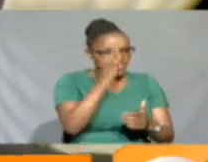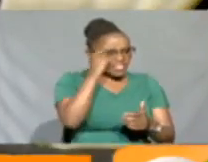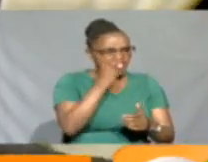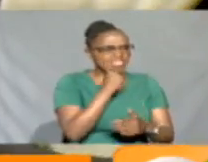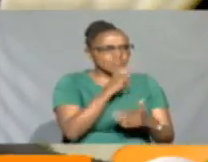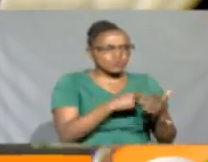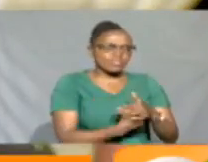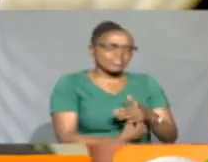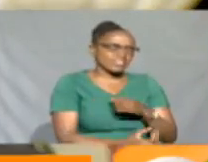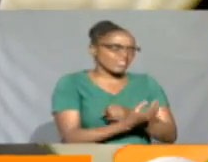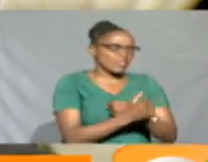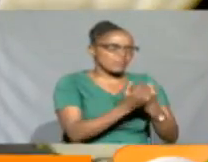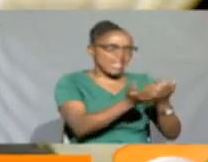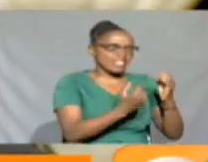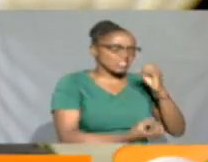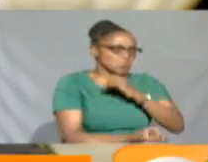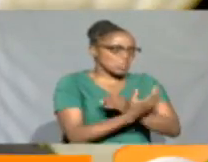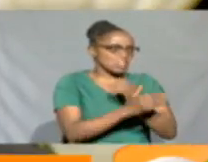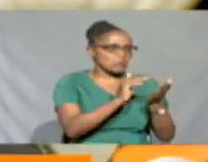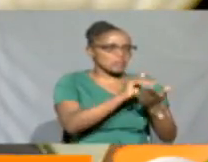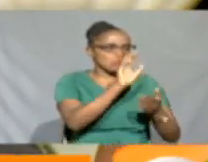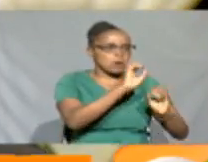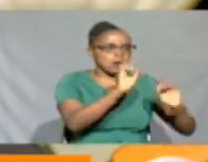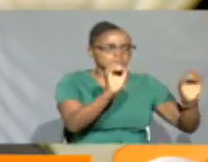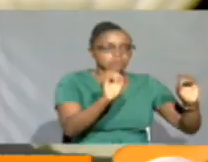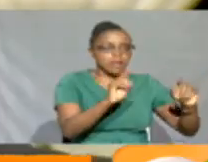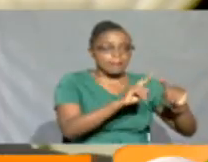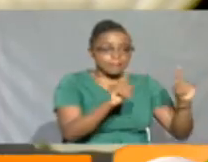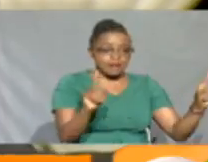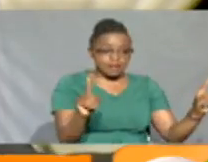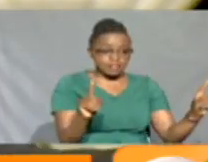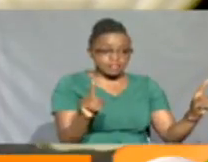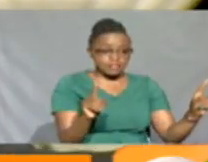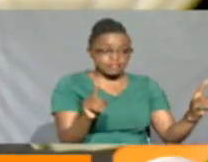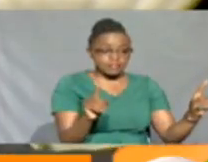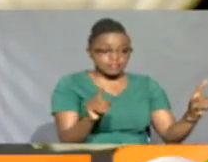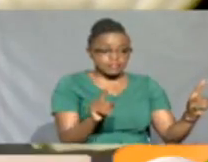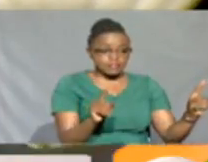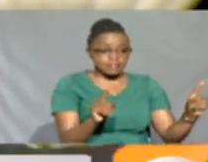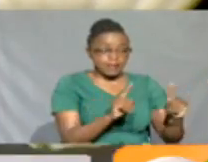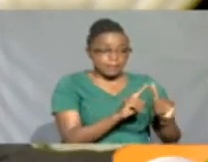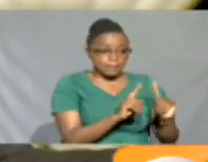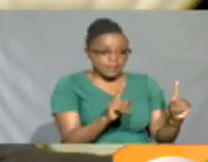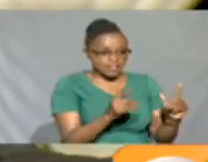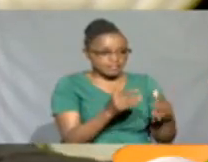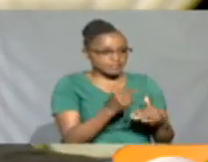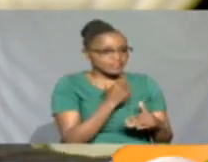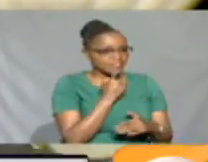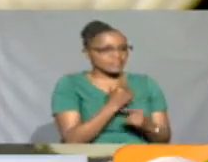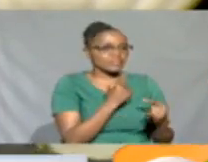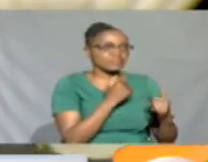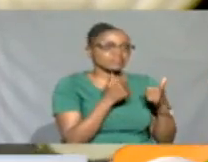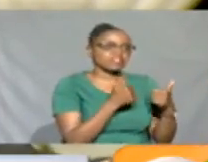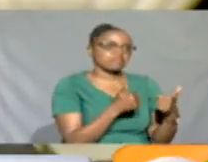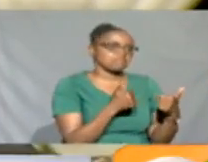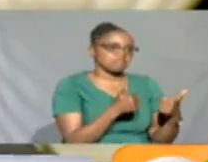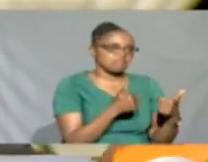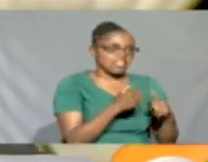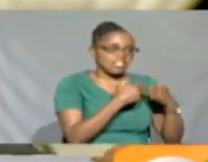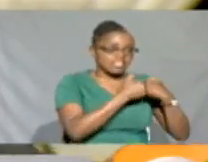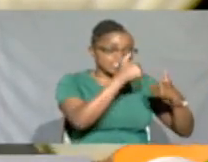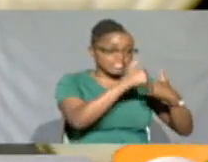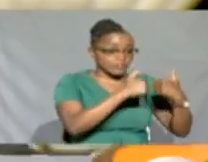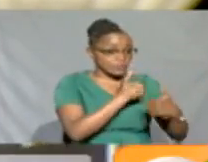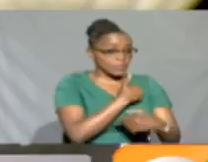is self-explanatory. I don't need to explain any further. But Honorable Sabina has spoken very well on the challenges